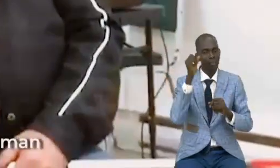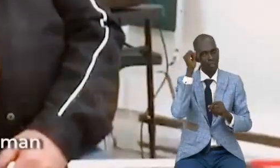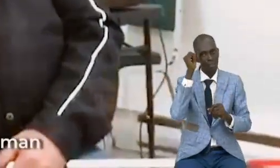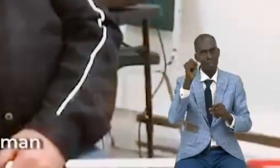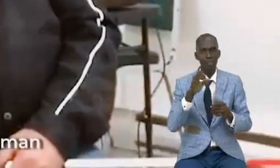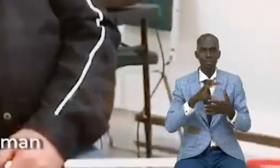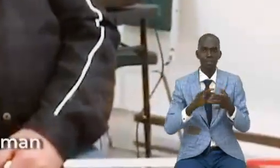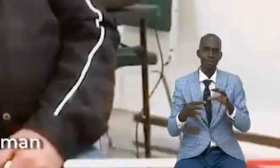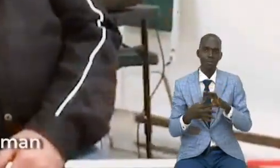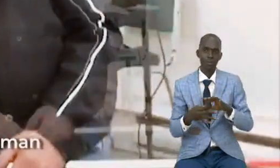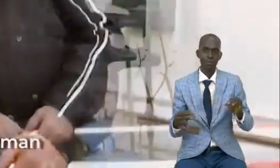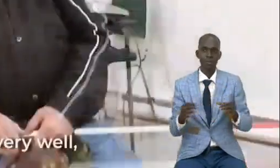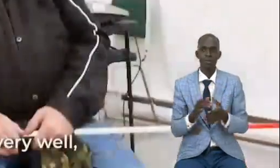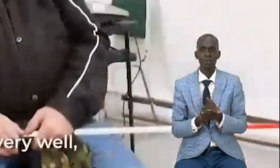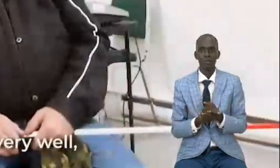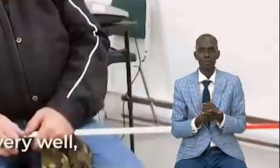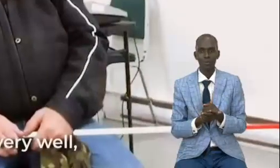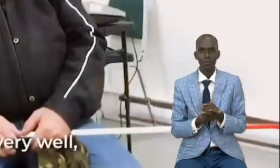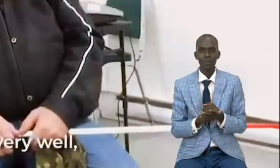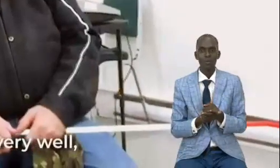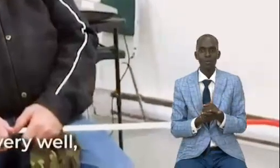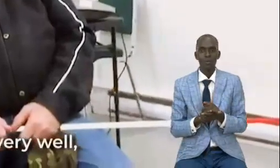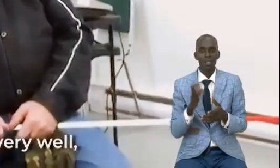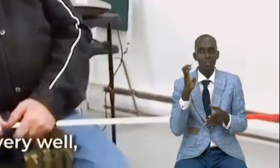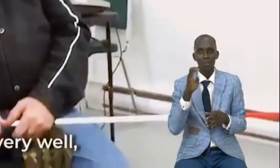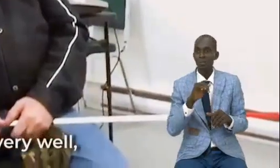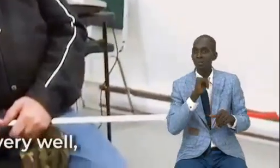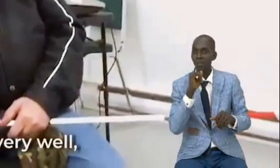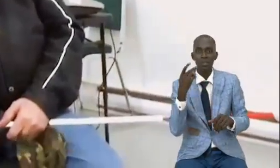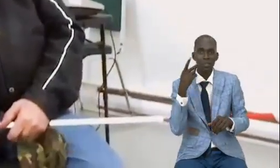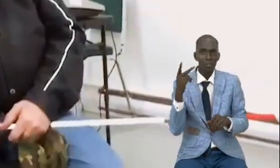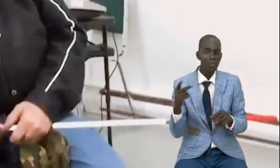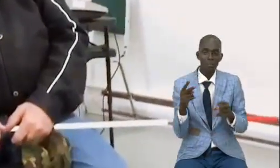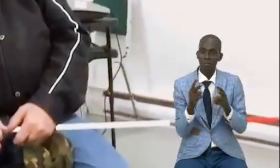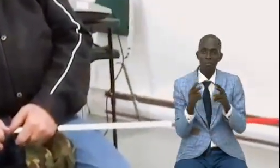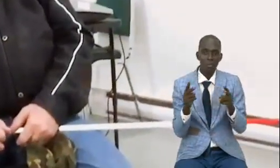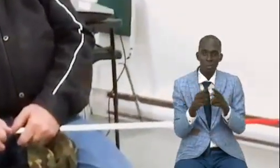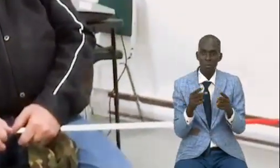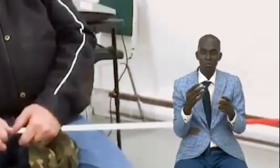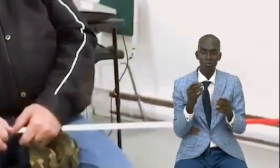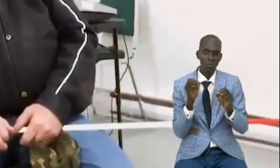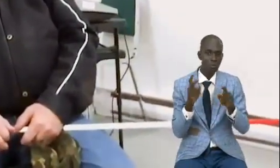And then the job happened, and he couldn't see very well.